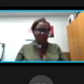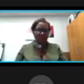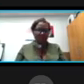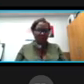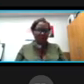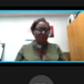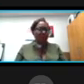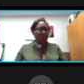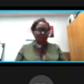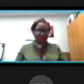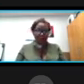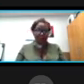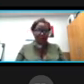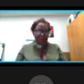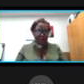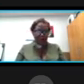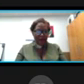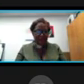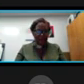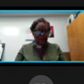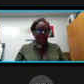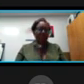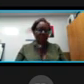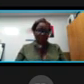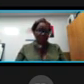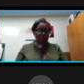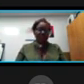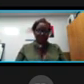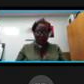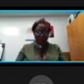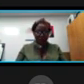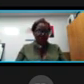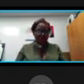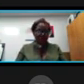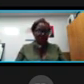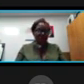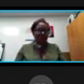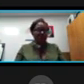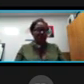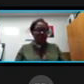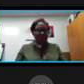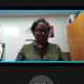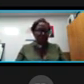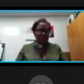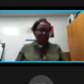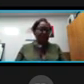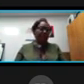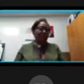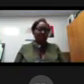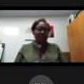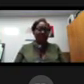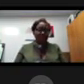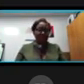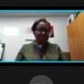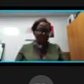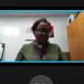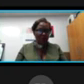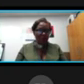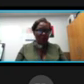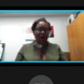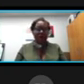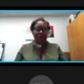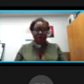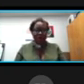chancellor mentioned this earlier, if your child tests positive or you test positive, you're a staff member for DCPS, please let